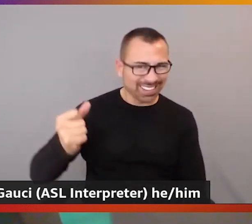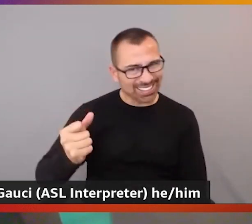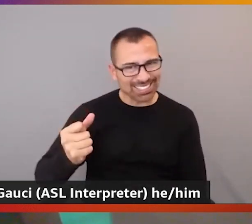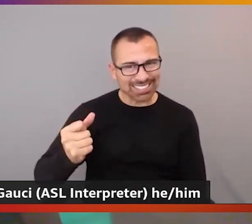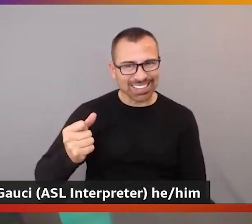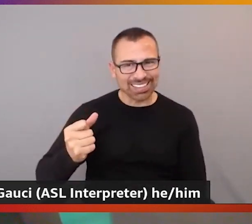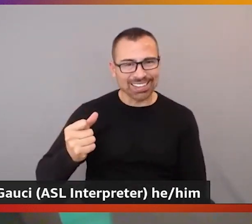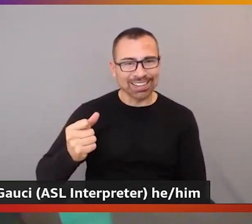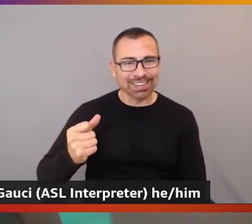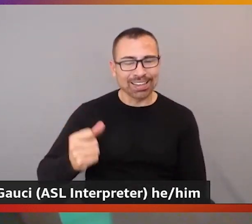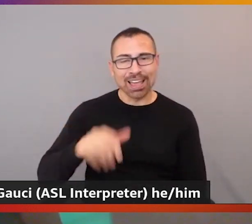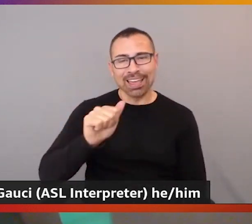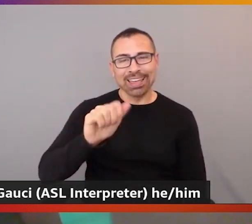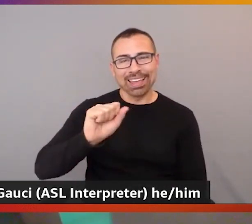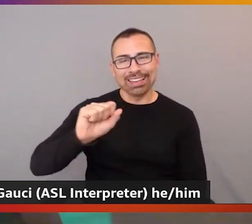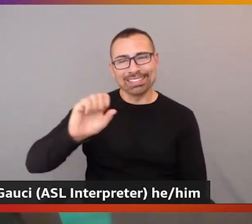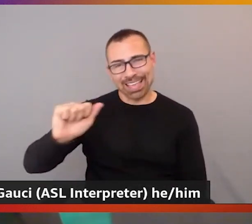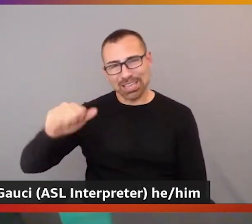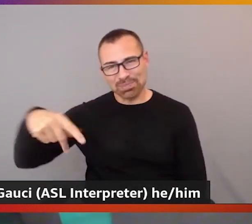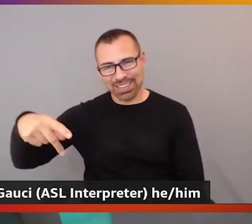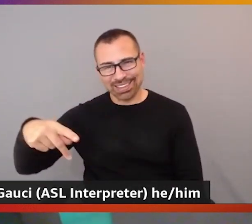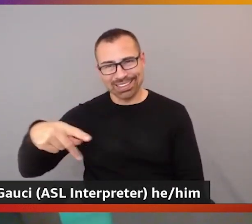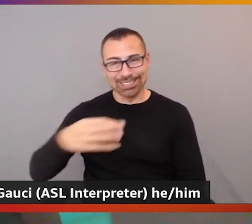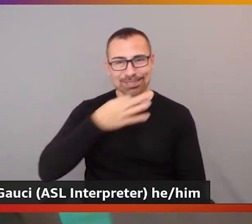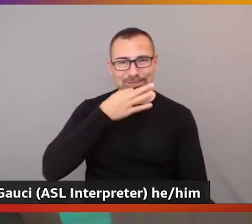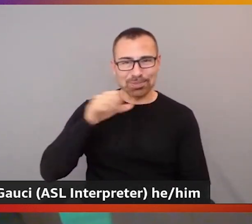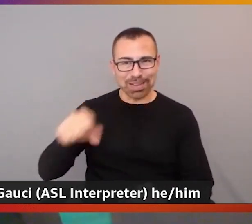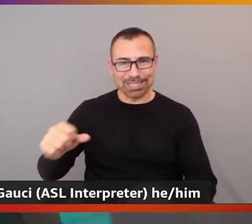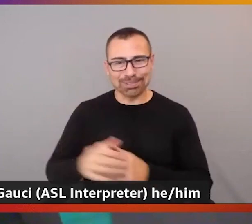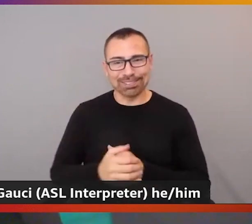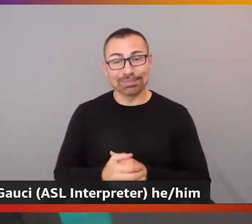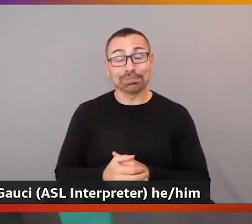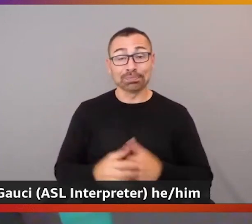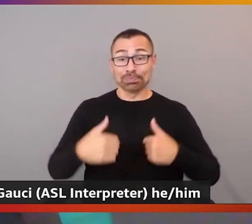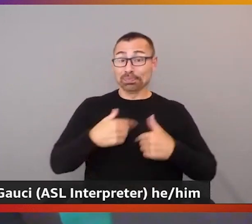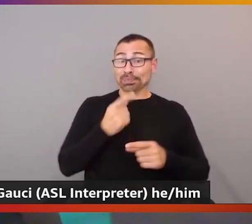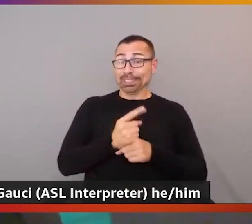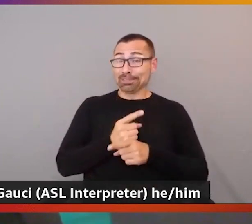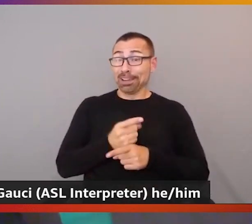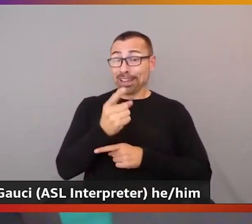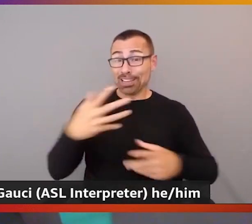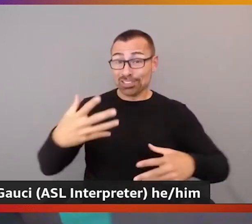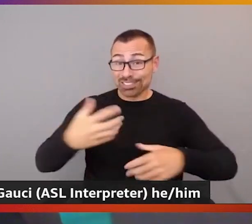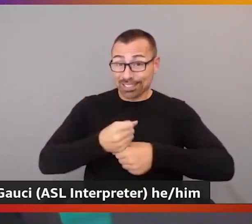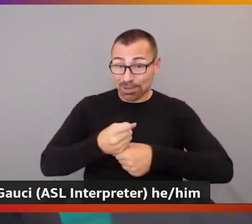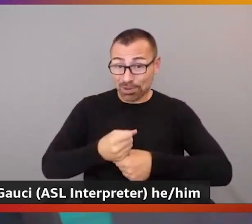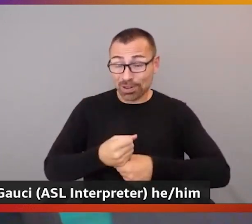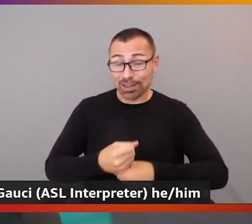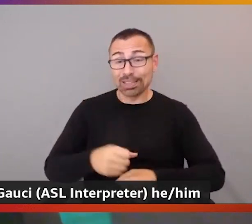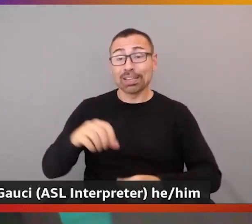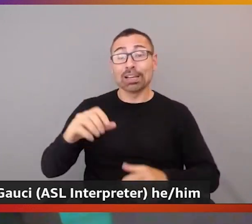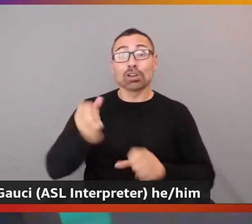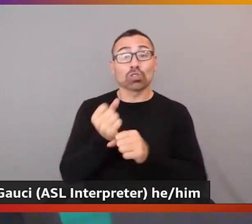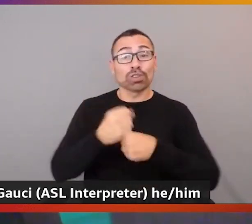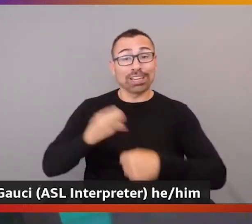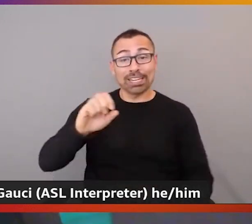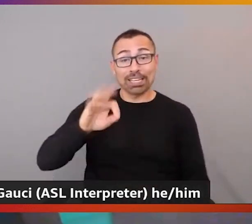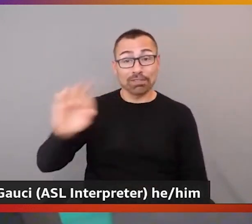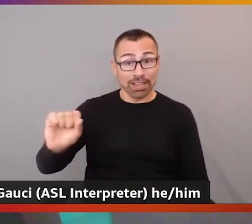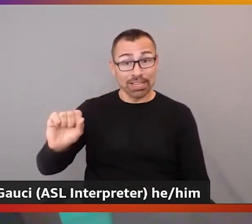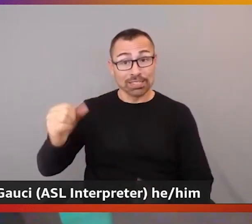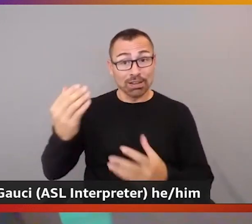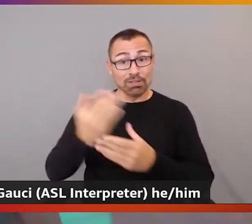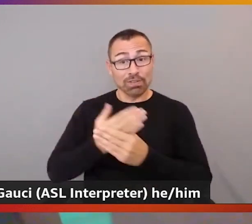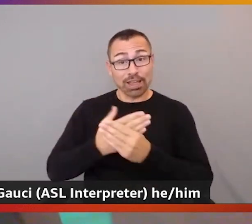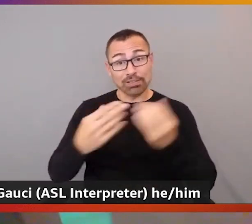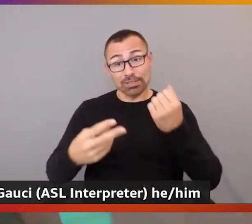as possible. Yep, that's right. That's right. And just to summarize, creating an EFS file system is super simple. When you log